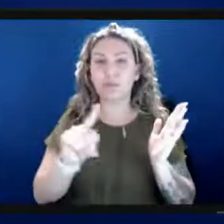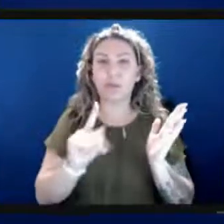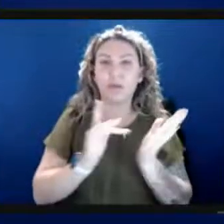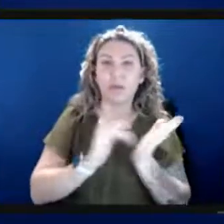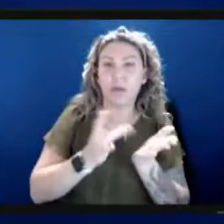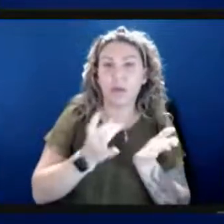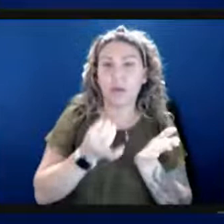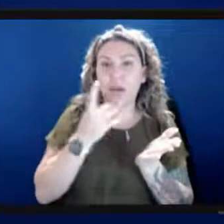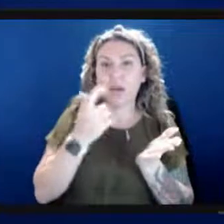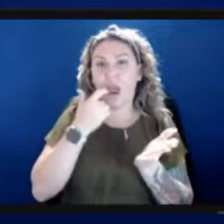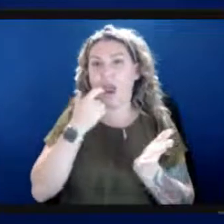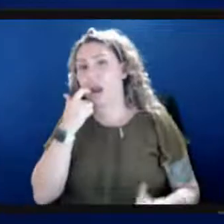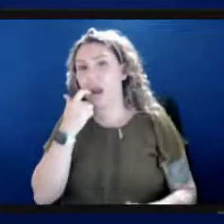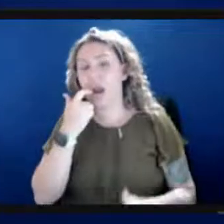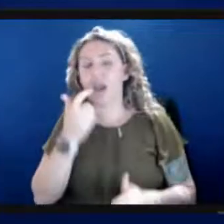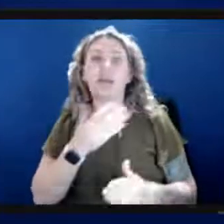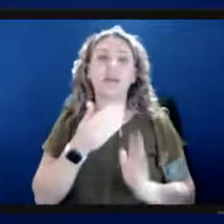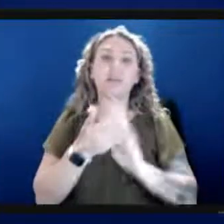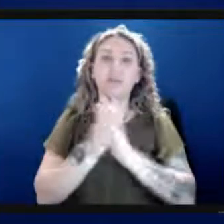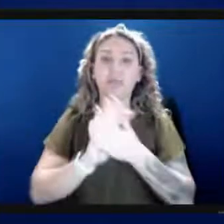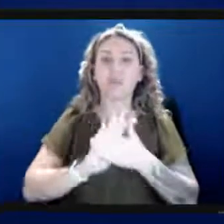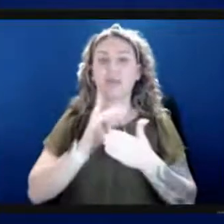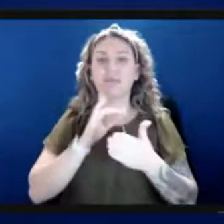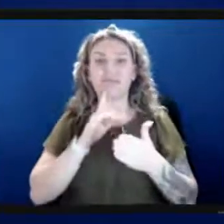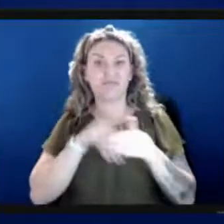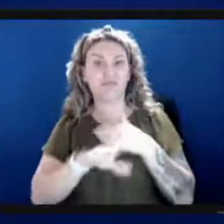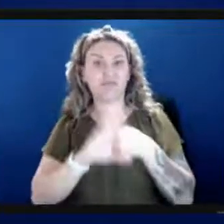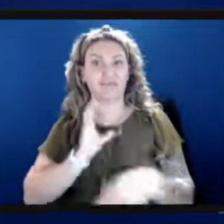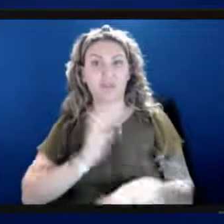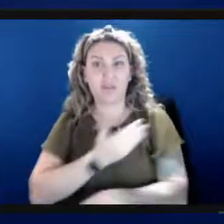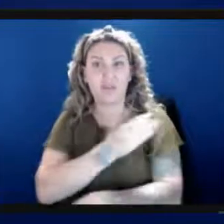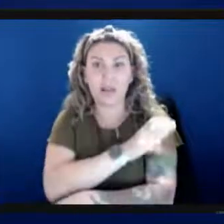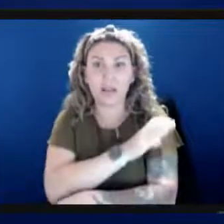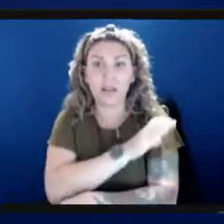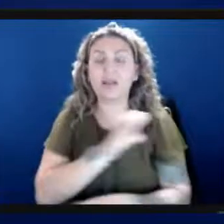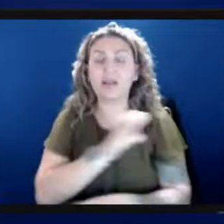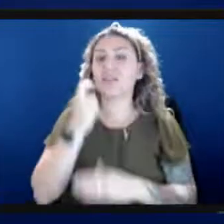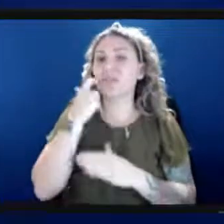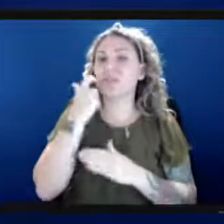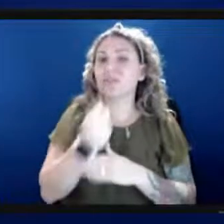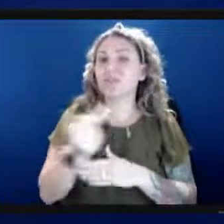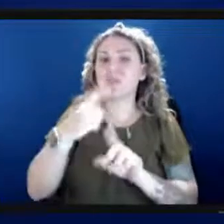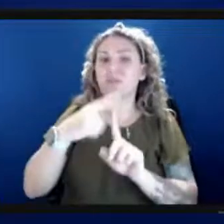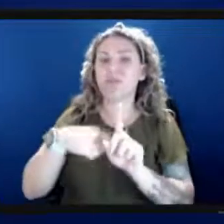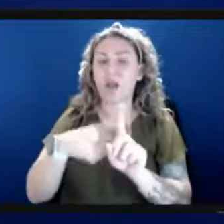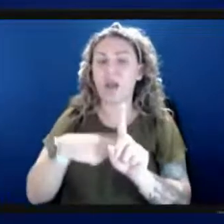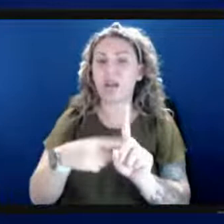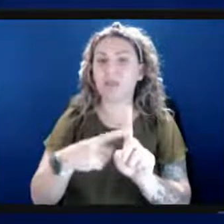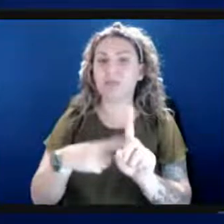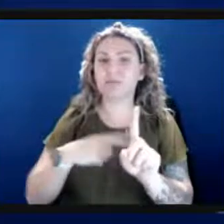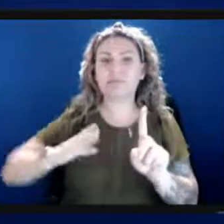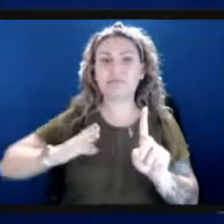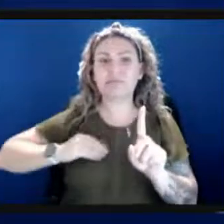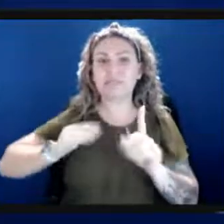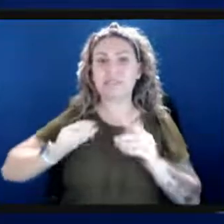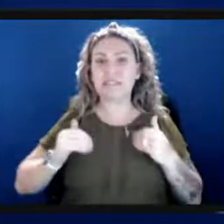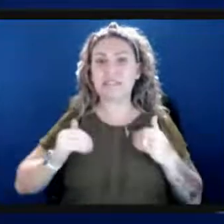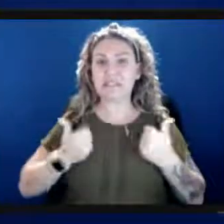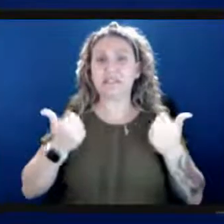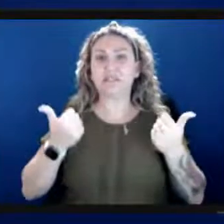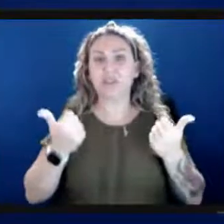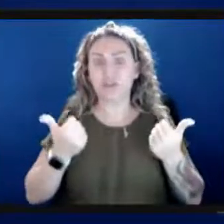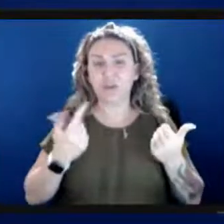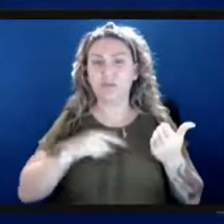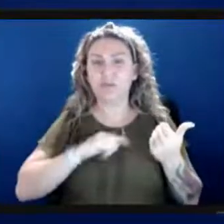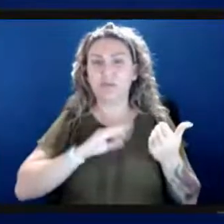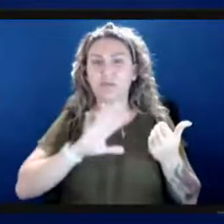they come to our clinic and they are part of our clinic. In last few months of accepting younger and younger patients, we have about